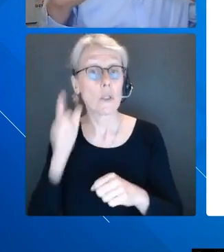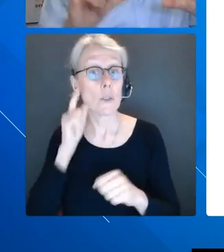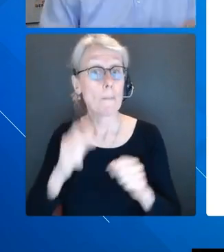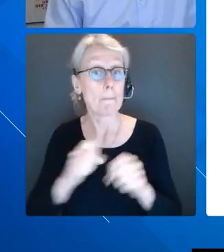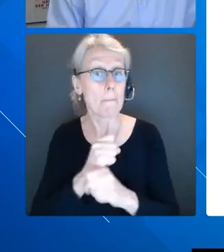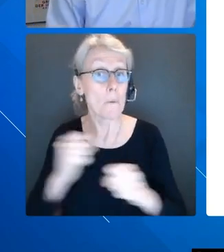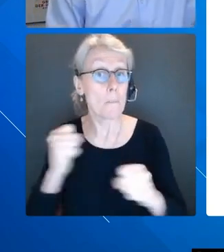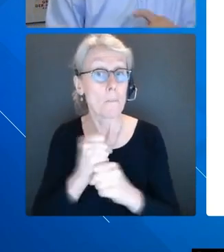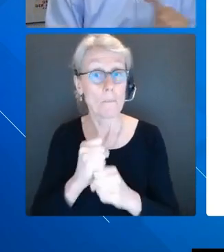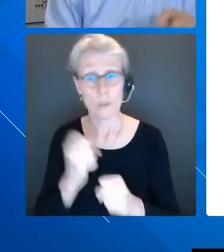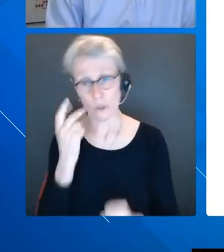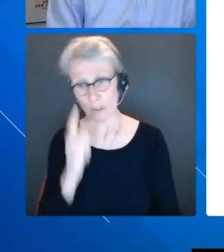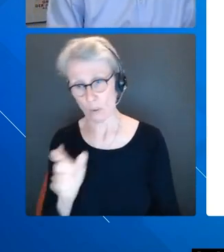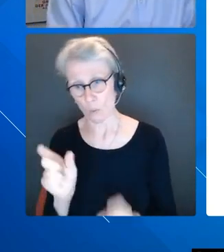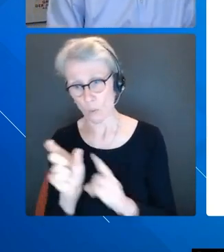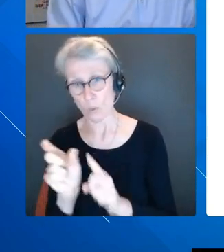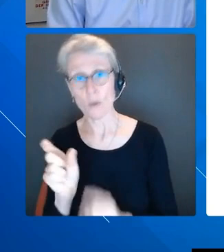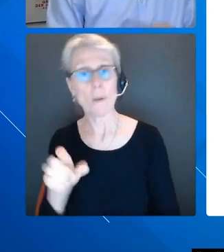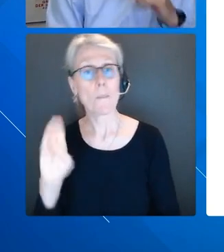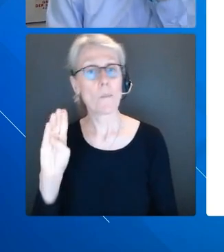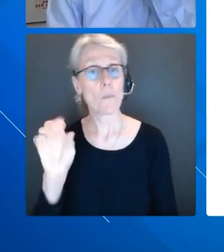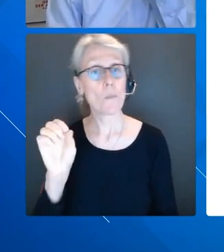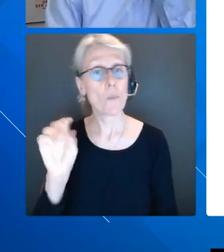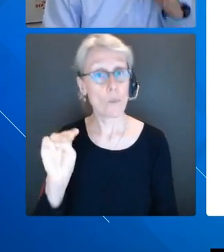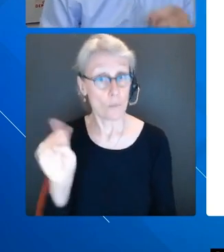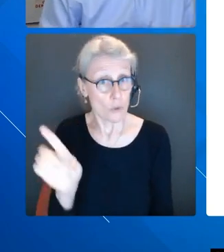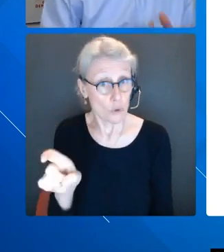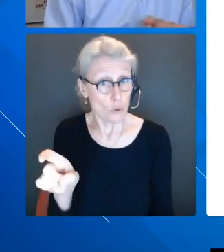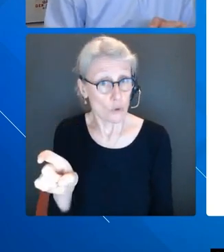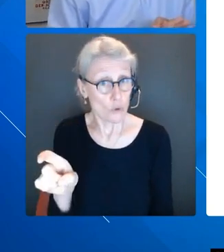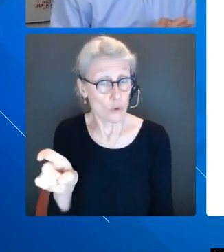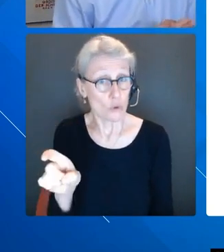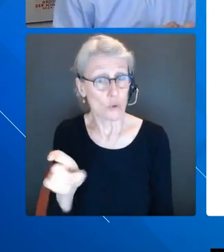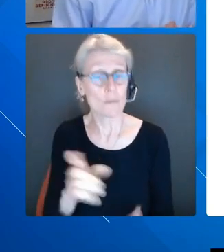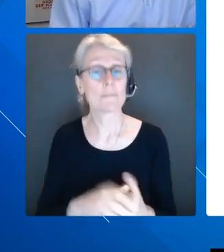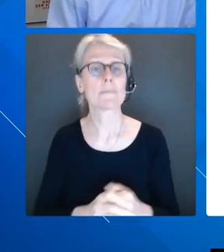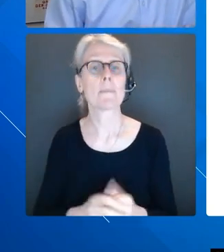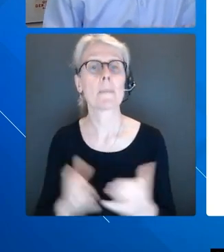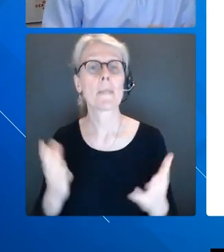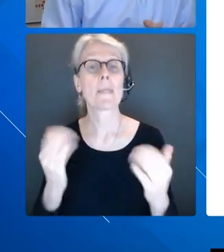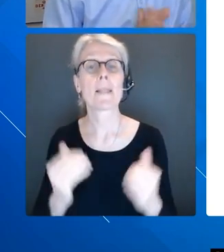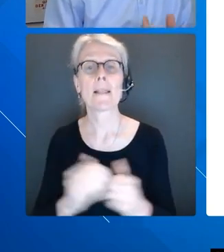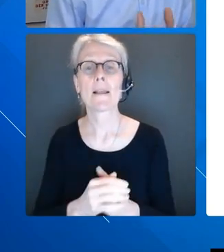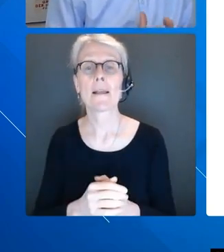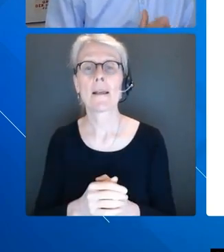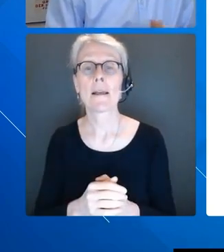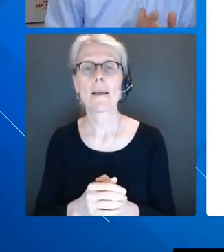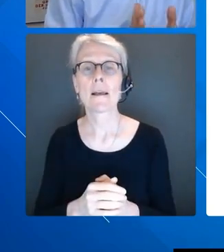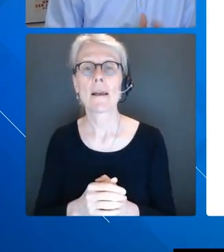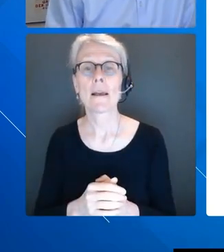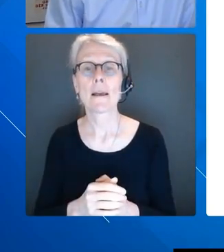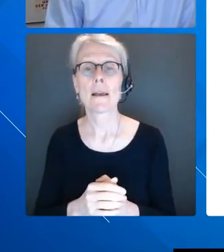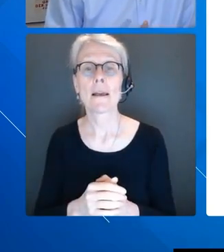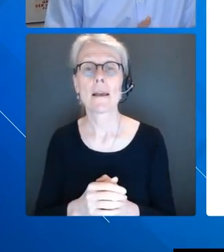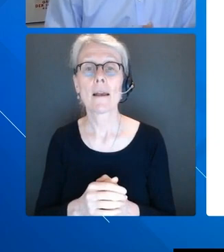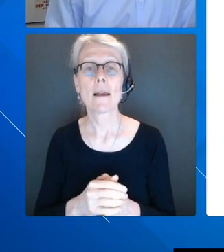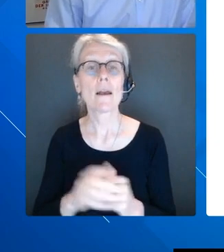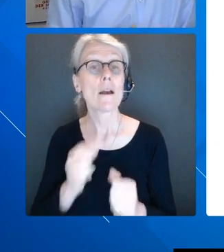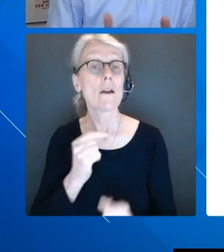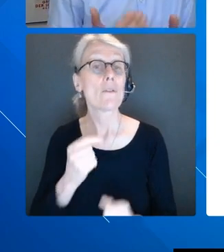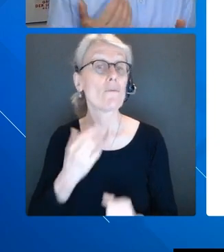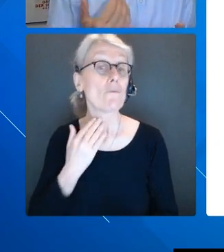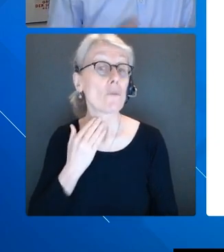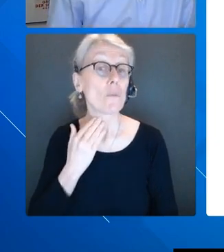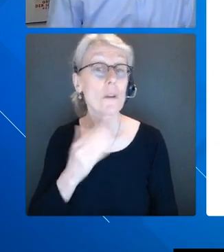the word boom in those captions. I'm unable to I'm unable to communicate verbally